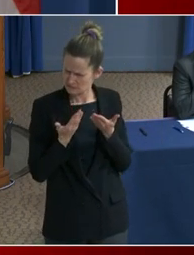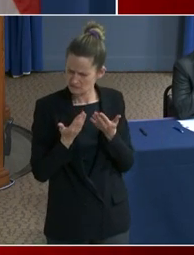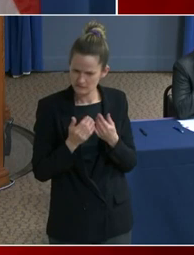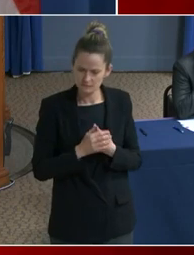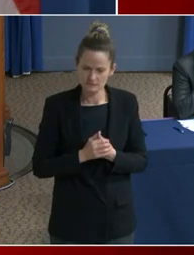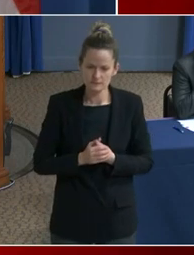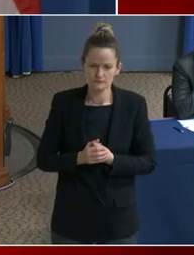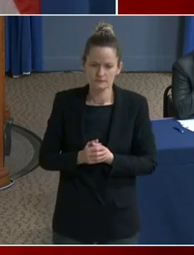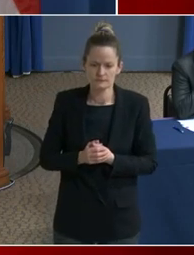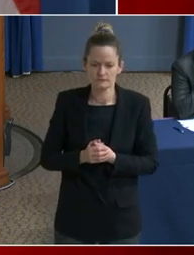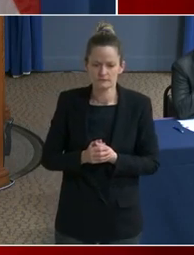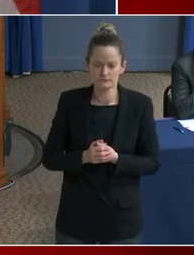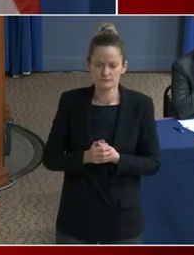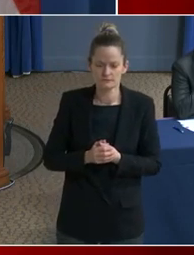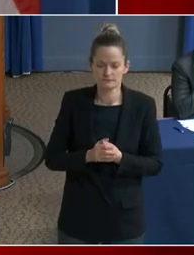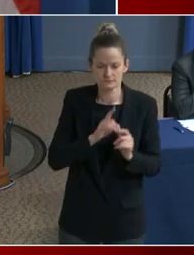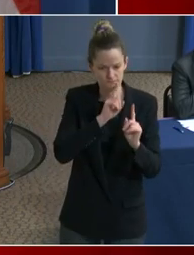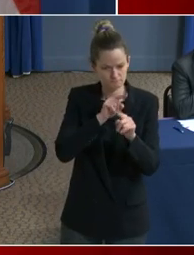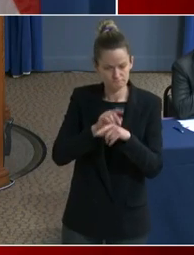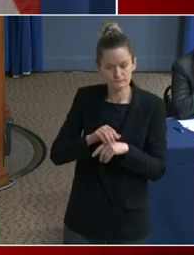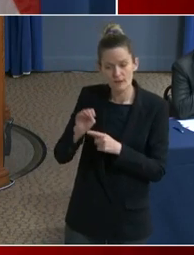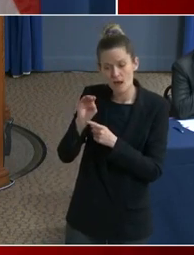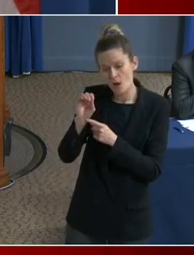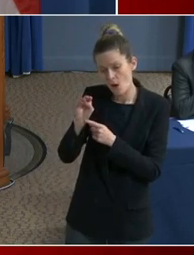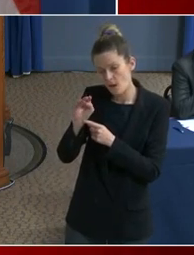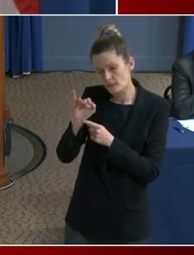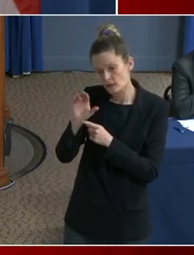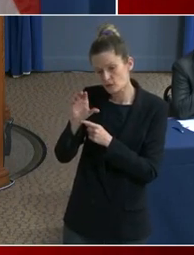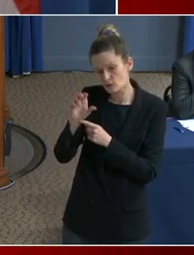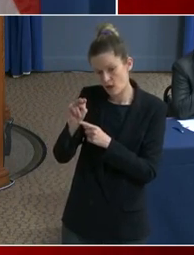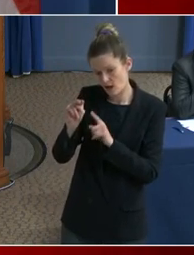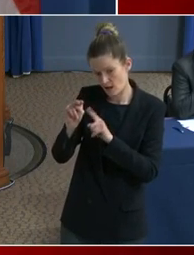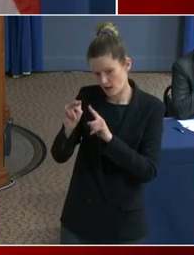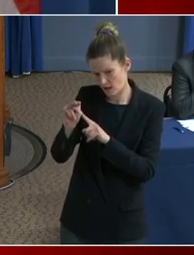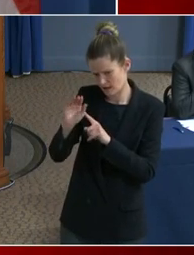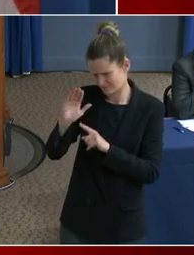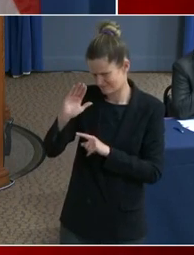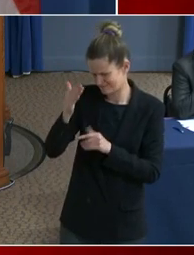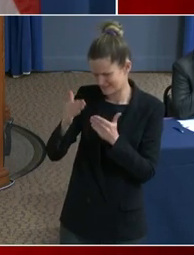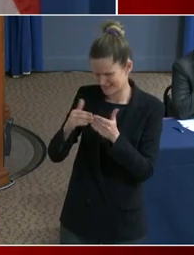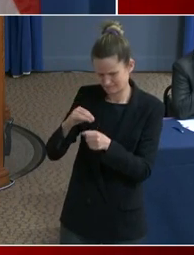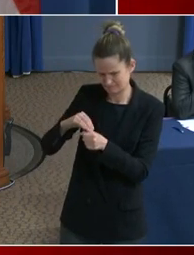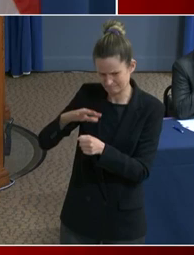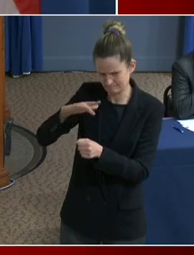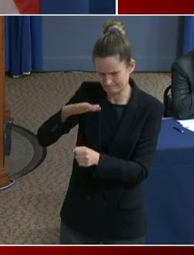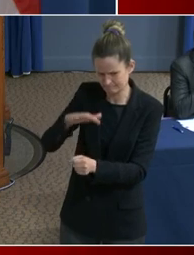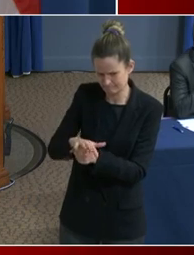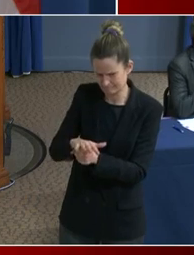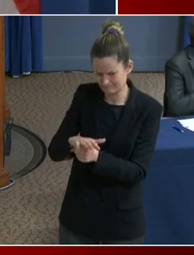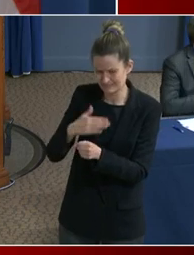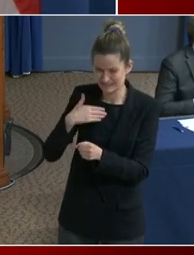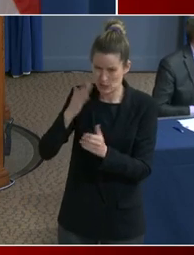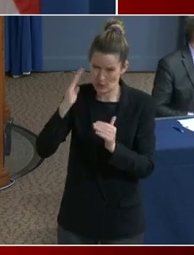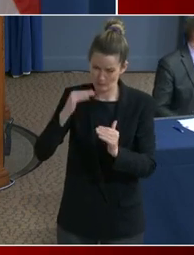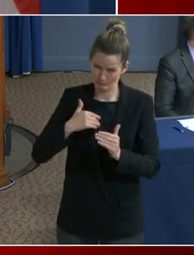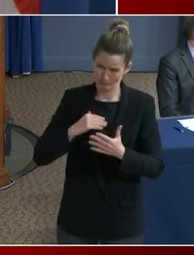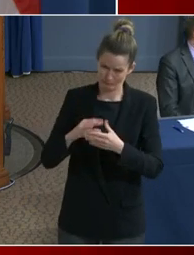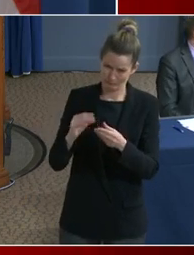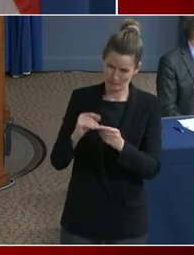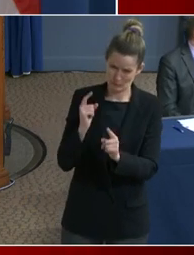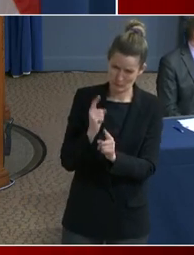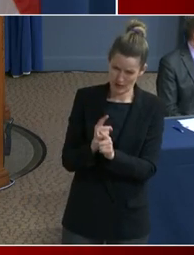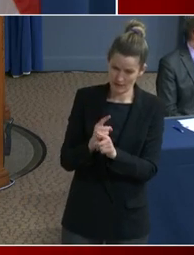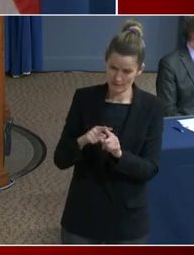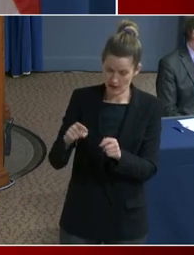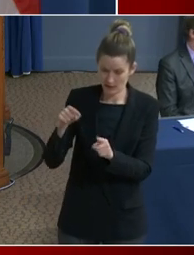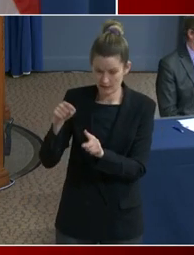Omicron has the appearance of and I'm always wanting to make sure I'm saying it right. Omicron is different than